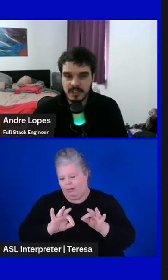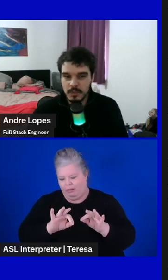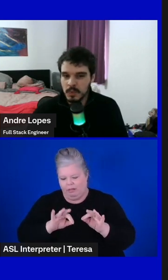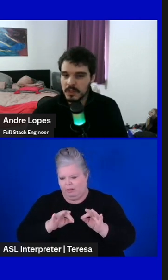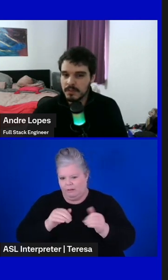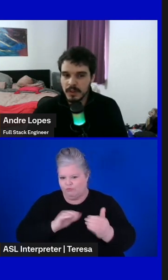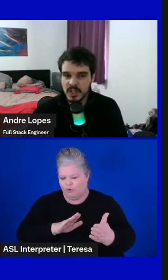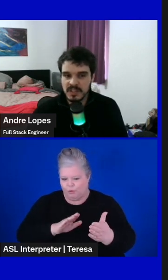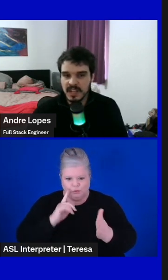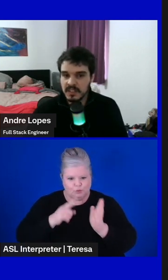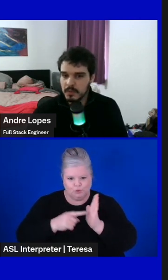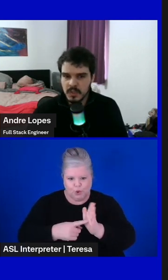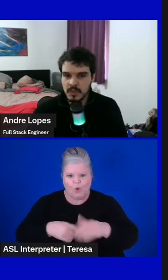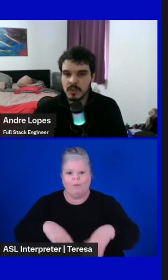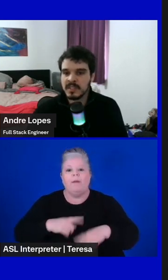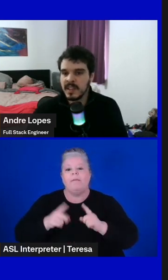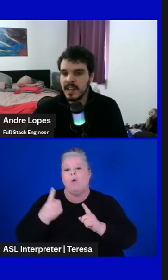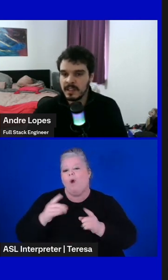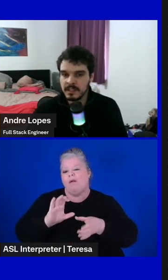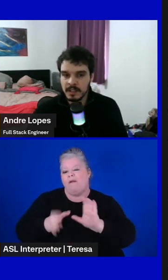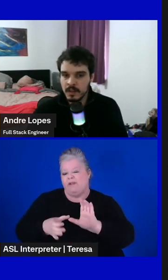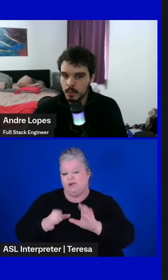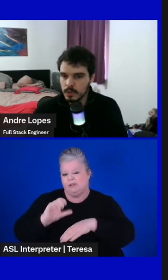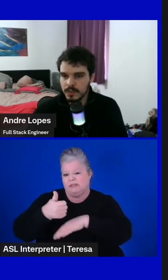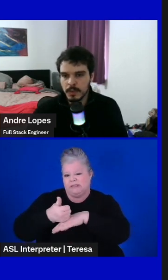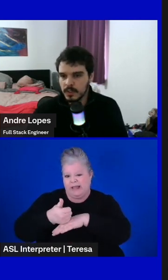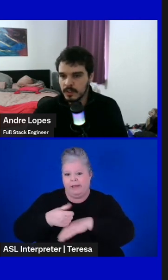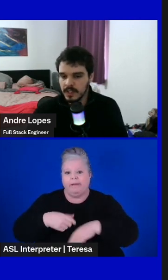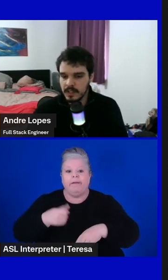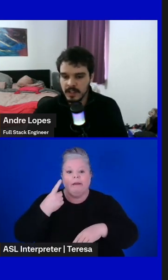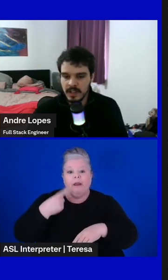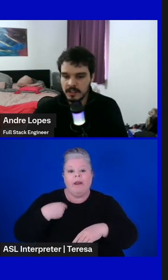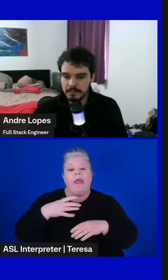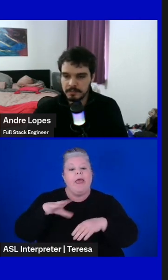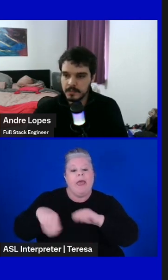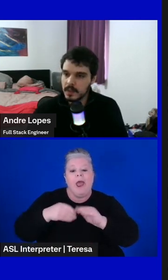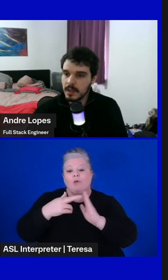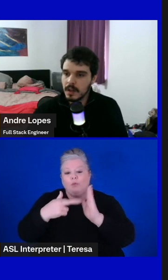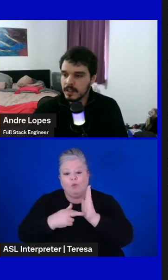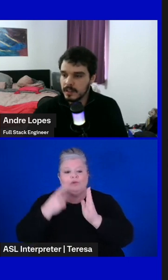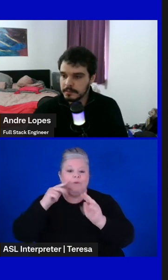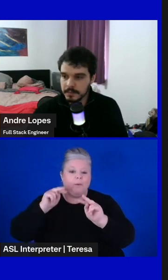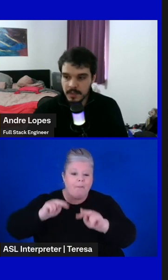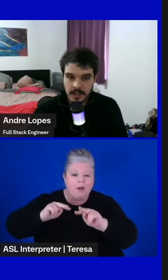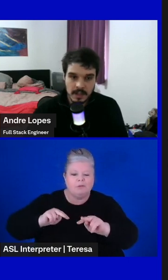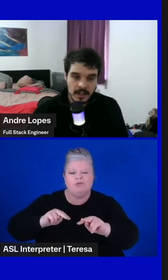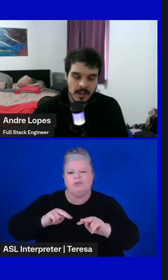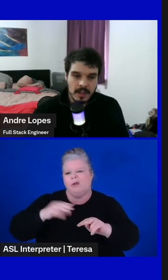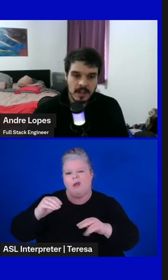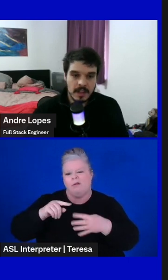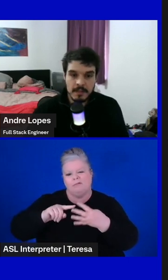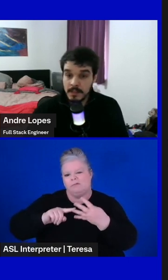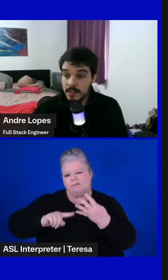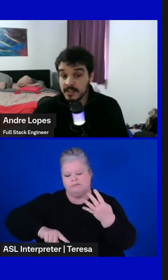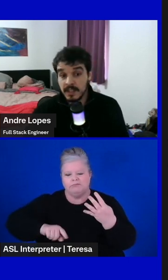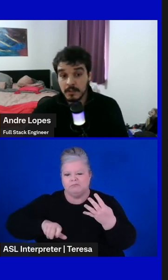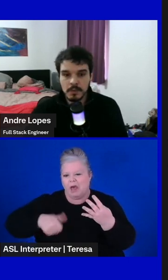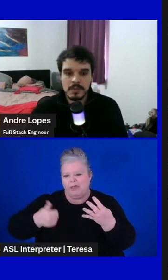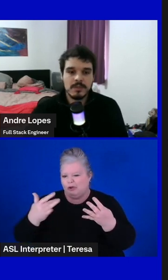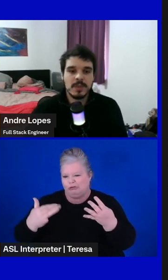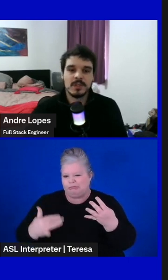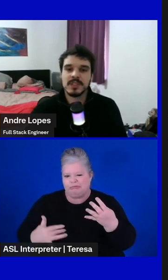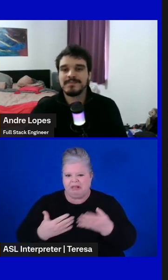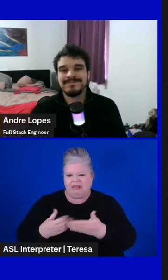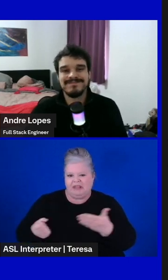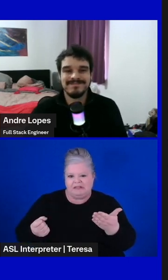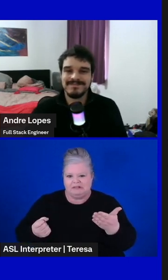And just one configuration set, which you just add rules for monitoring and other things that are cool